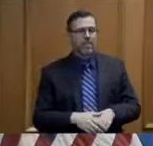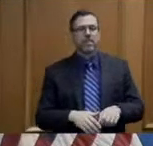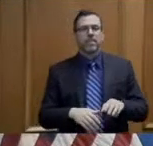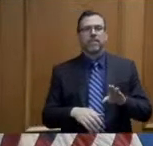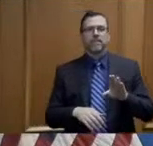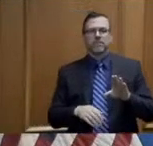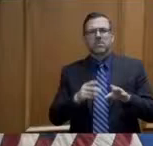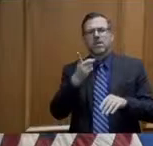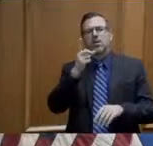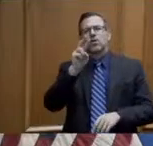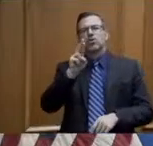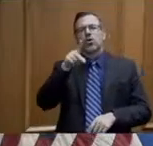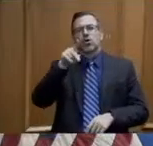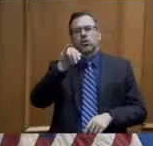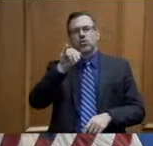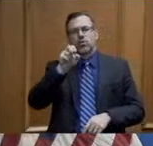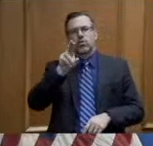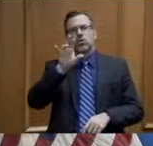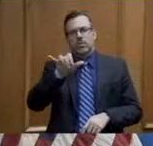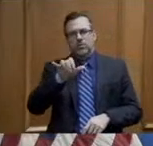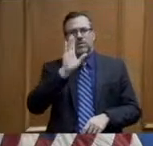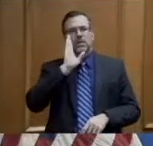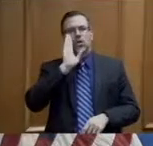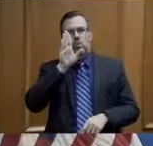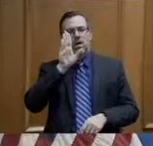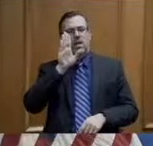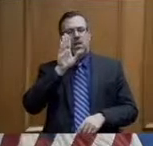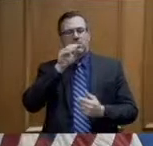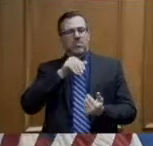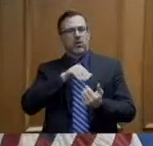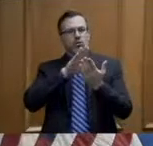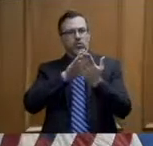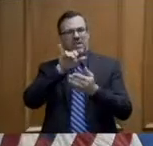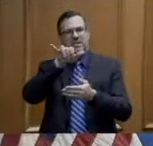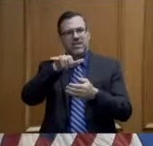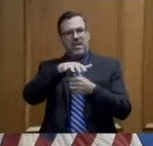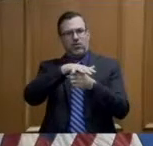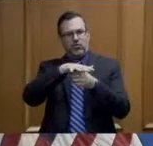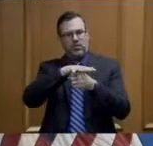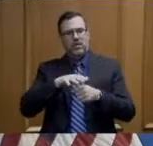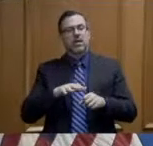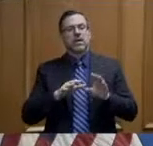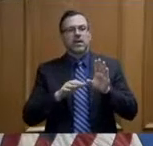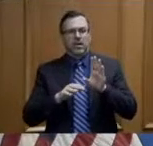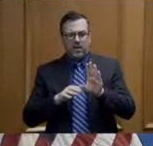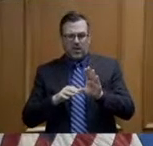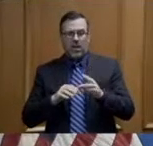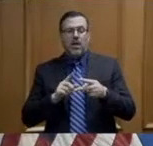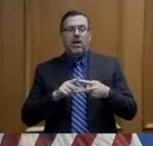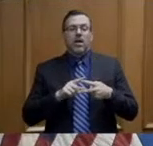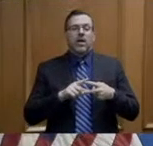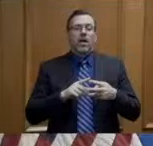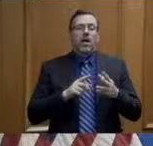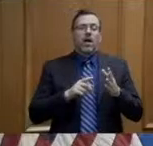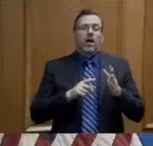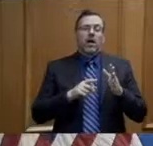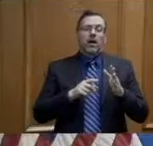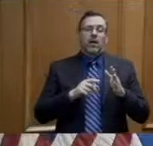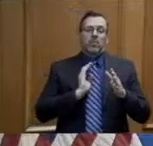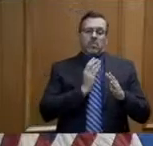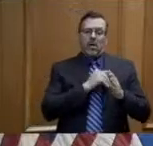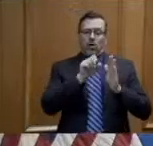I'll let Dr. Piercy specifically address that region. But through our State Department, we